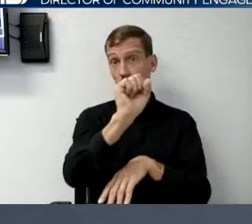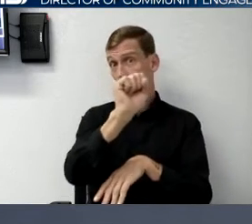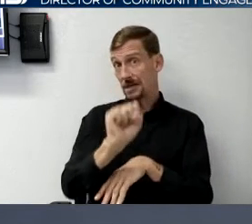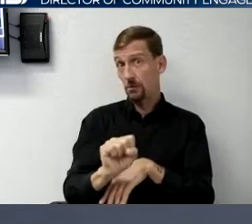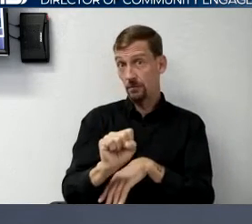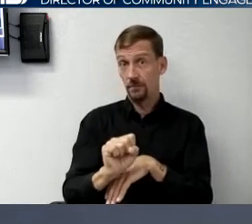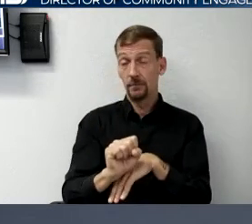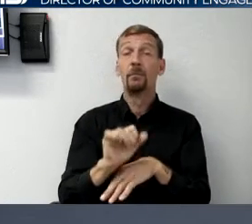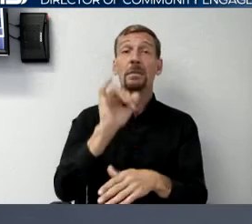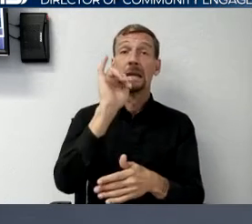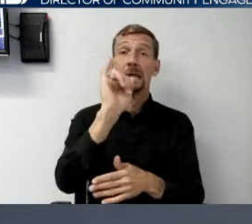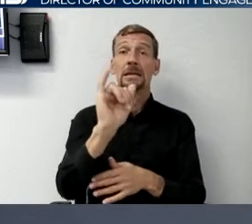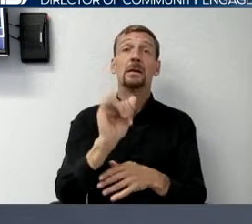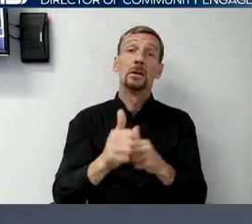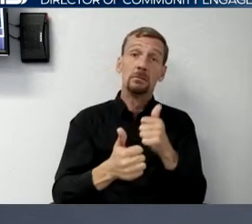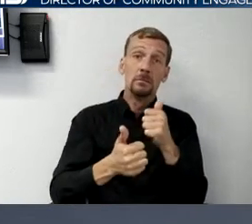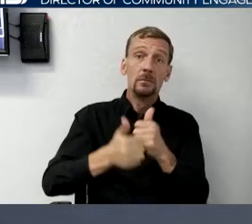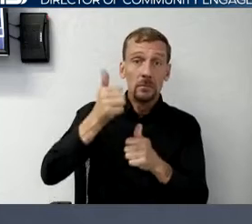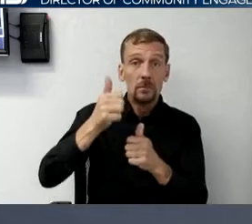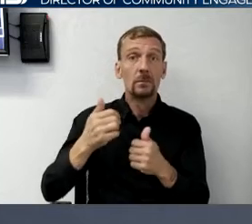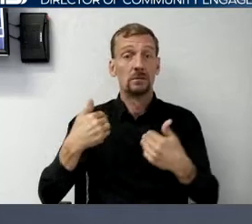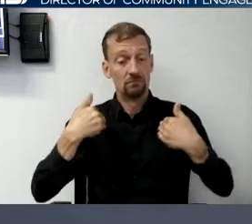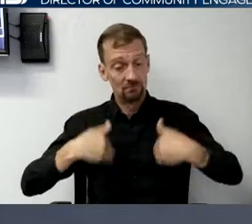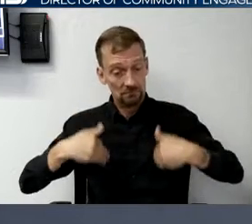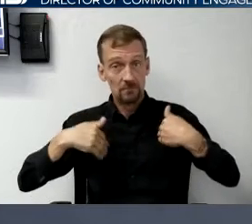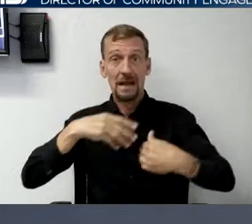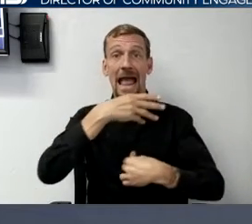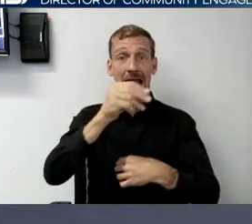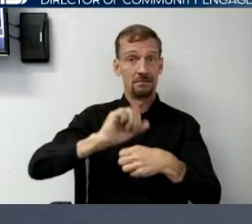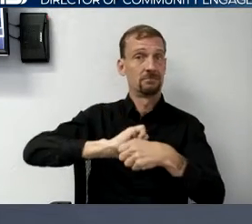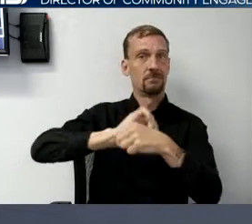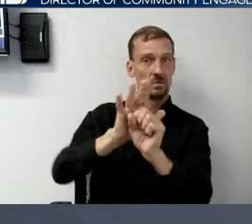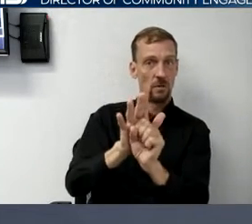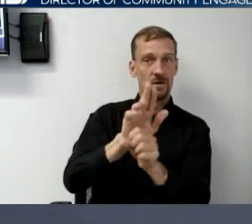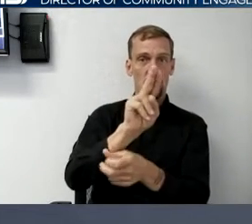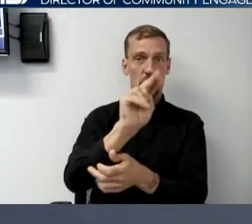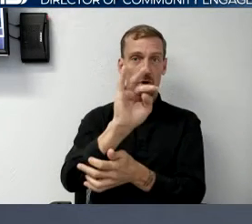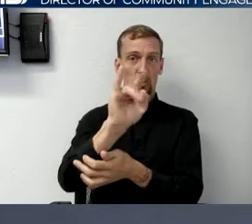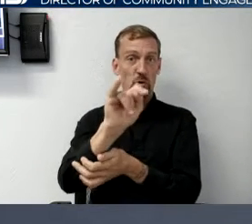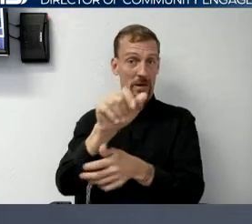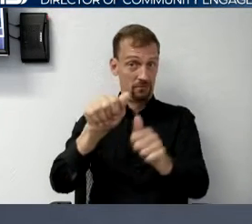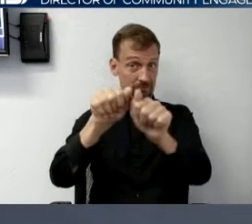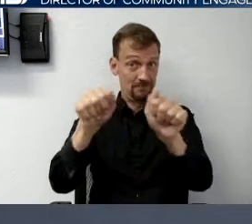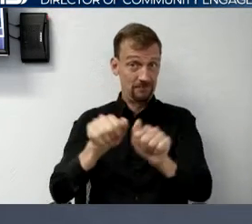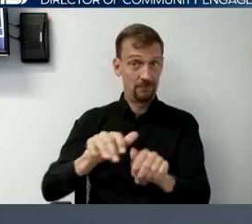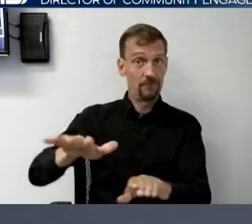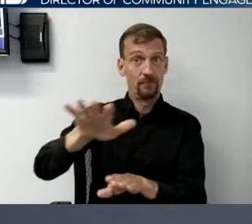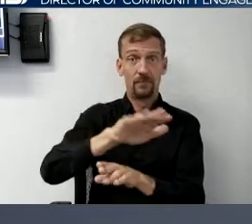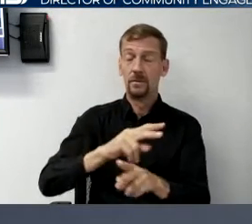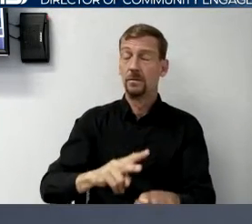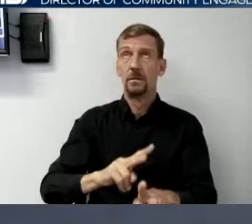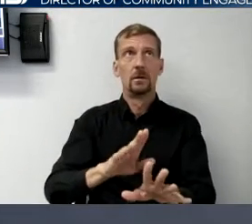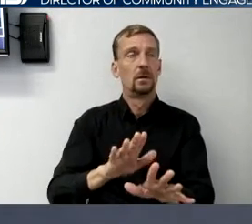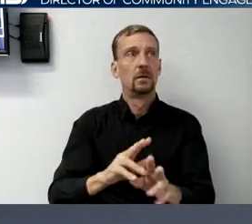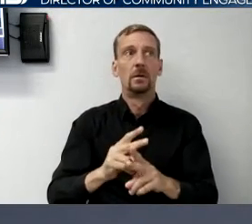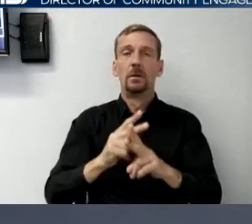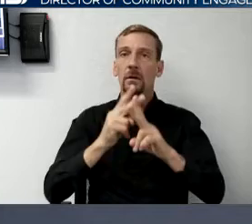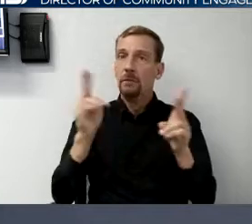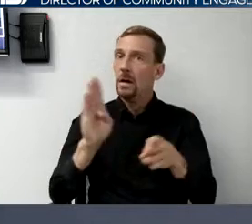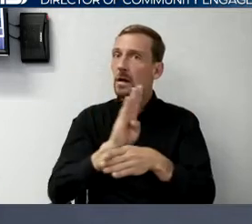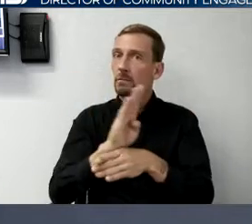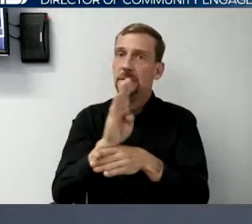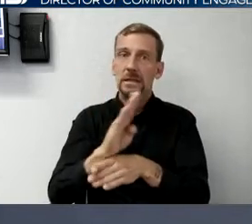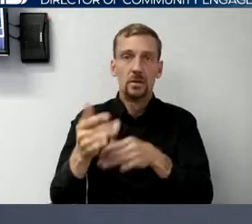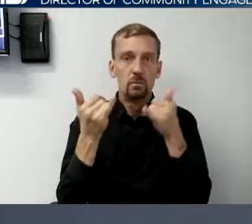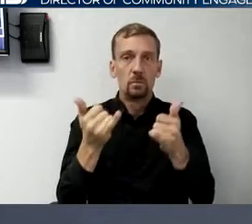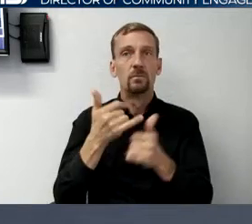is largely a COVID and respiratory care unit. So very busy right now, and that's why you